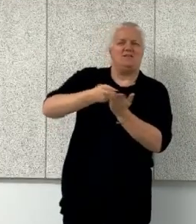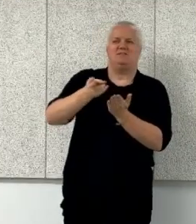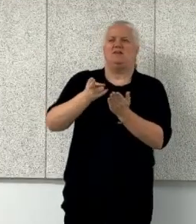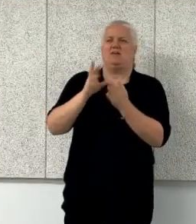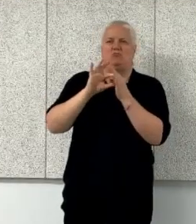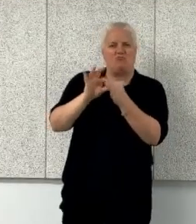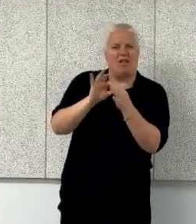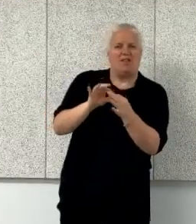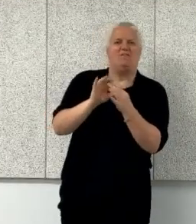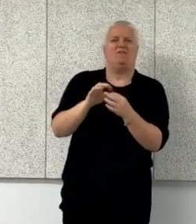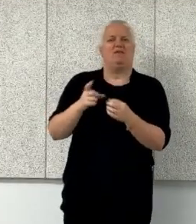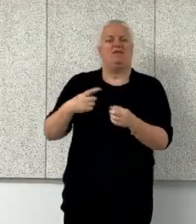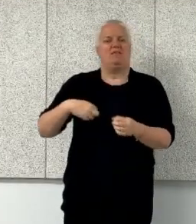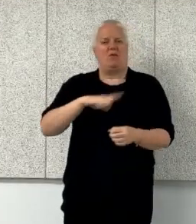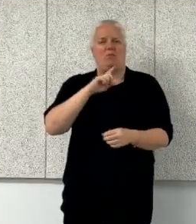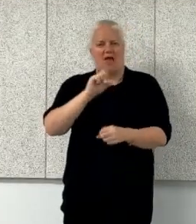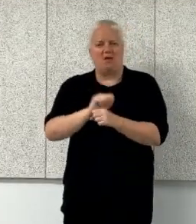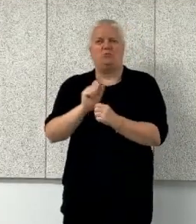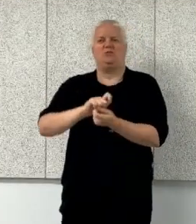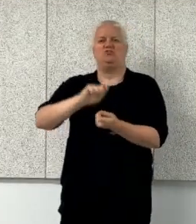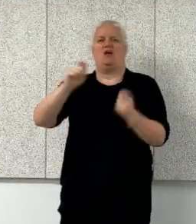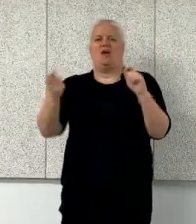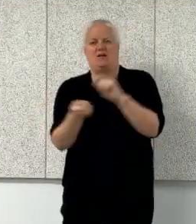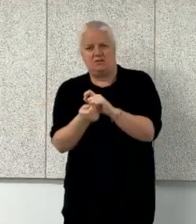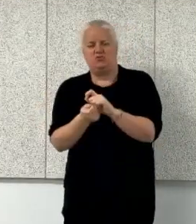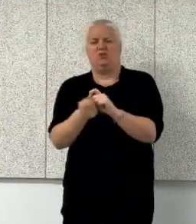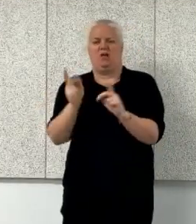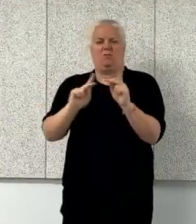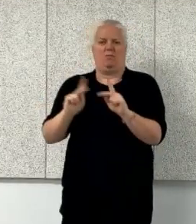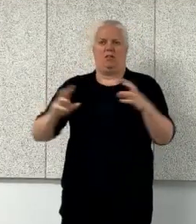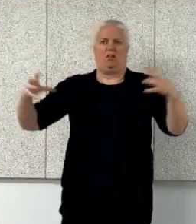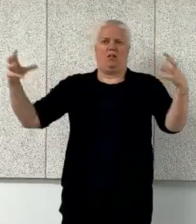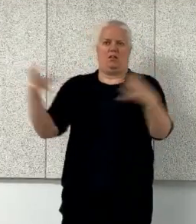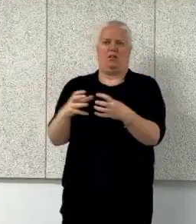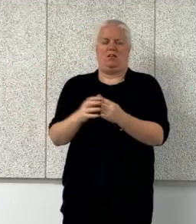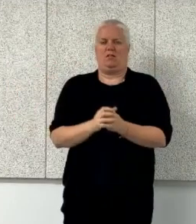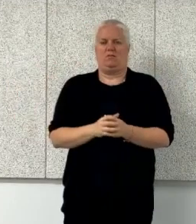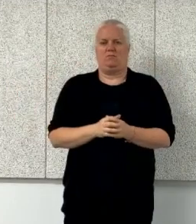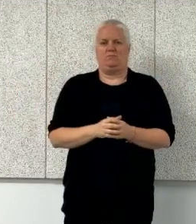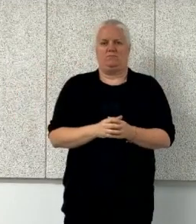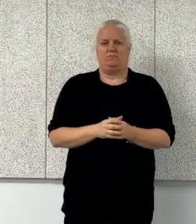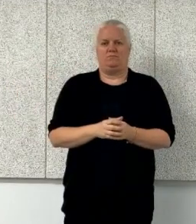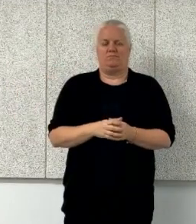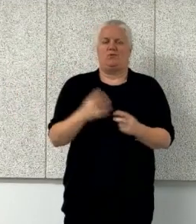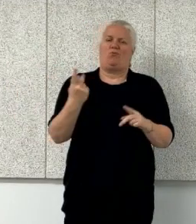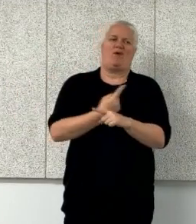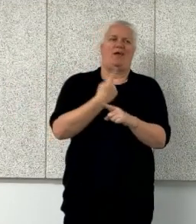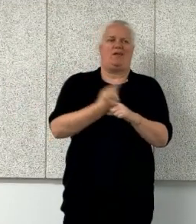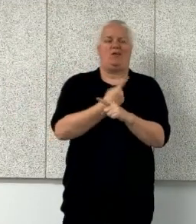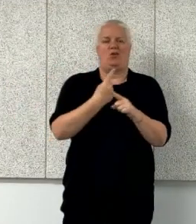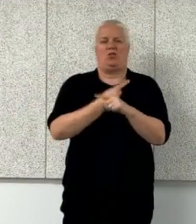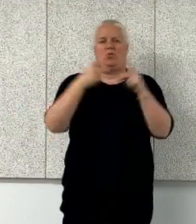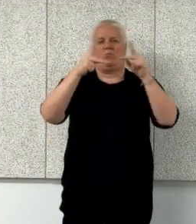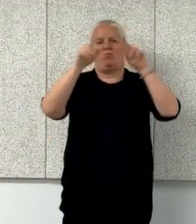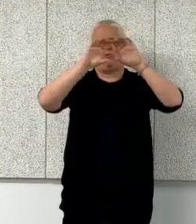actually doing something different, right? So I very rarely present in a proscenium. I can't tell you the last time I did a proscenium